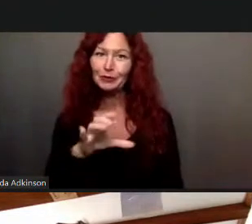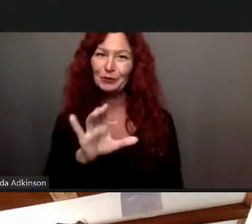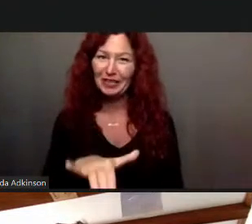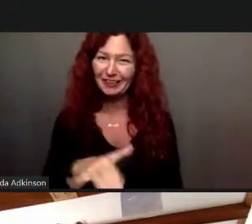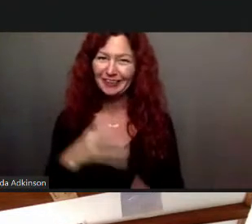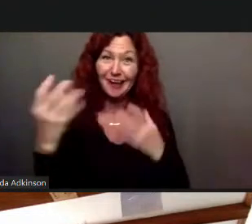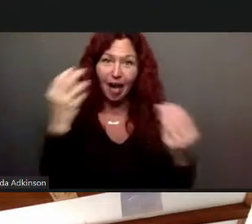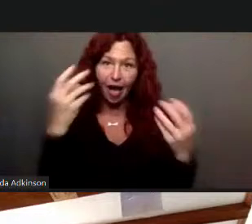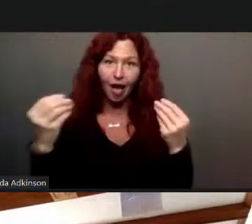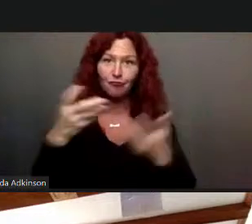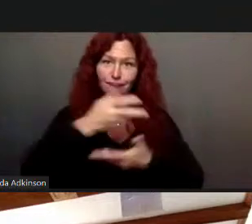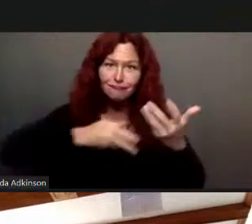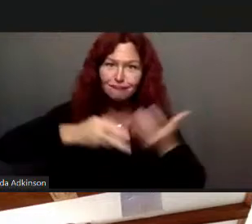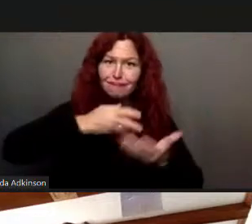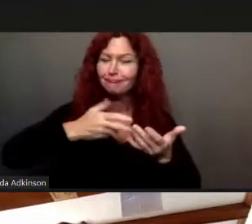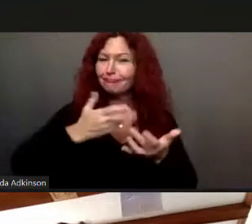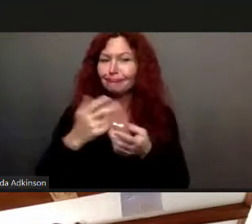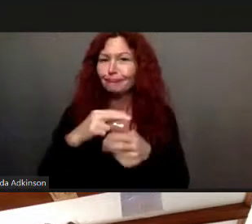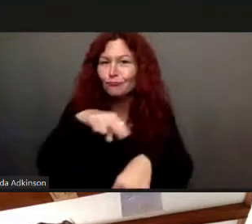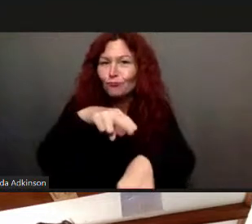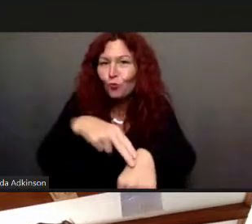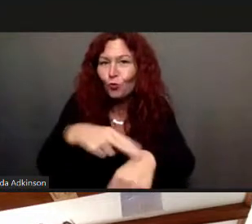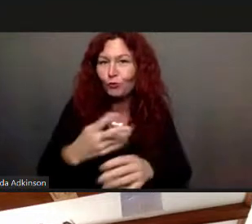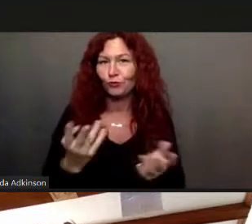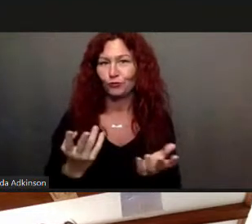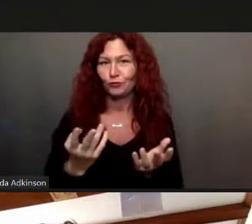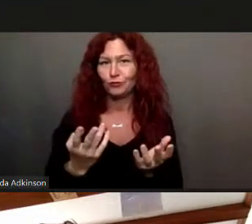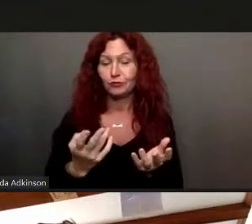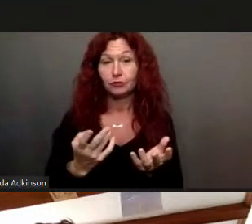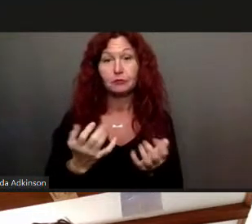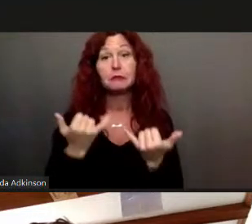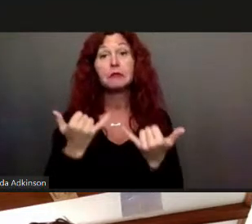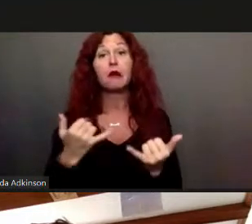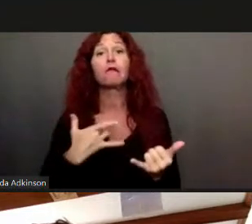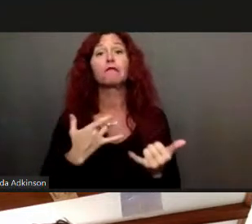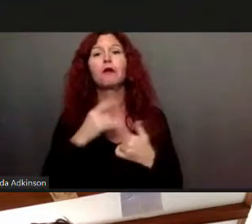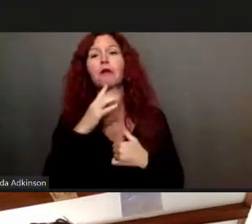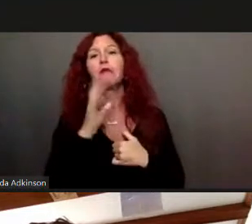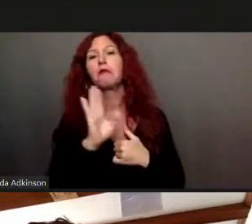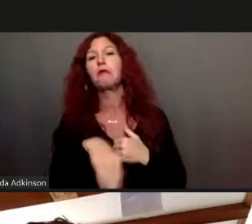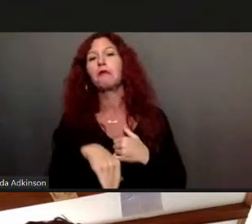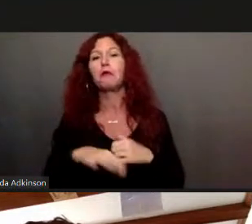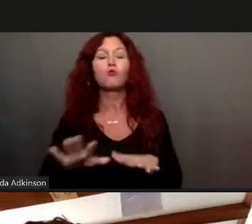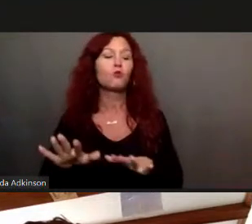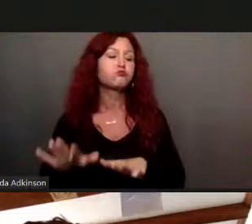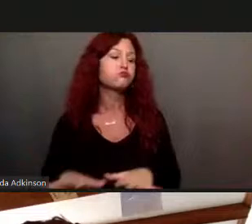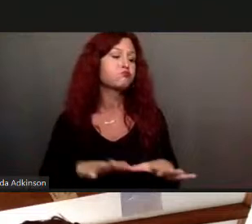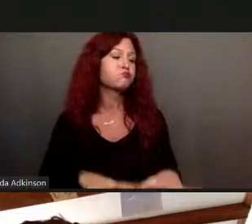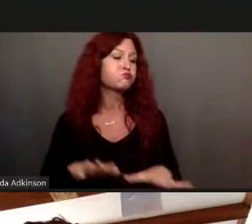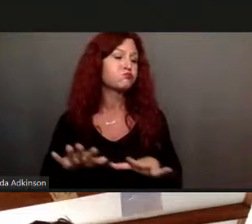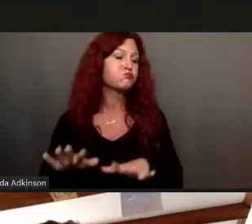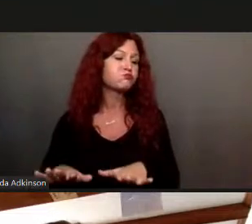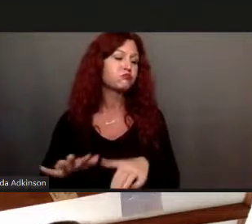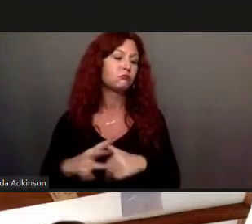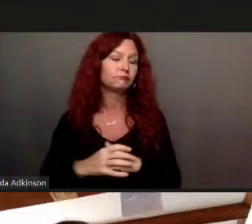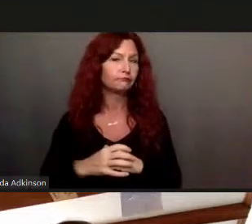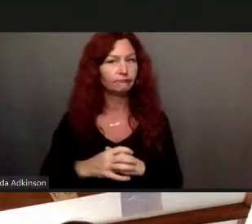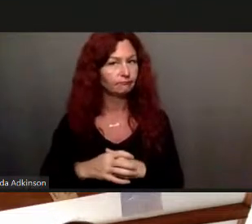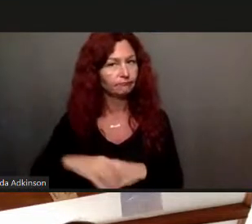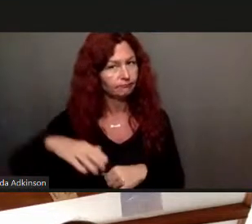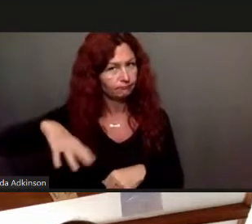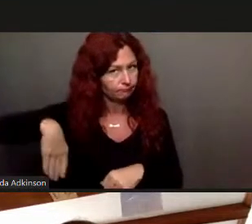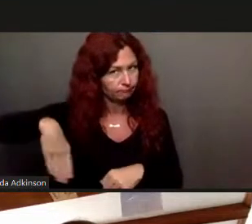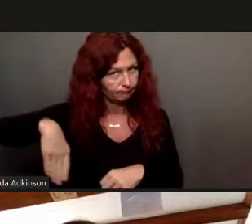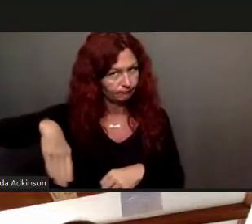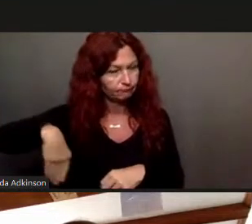the time to let down our guard. It's a time to put up our guard. And if we do this and sacrifice ourselves for a little bit longer,